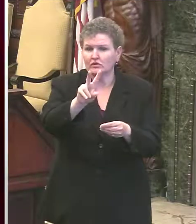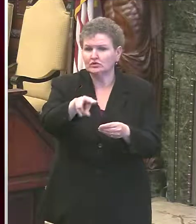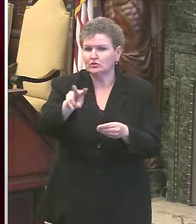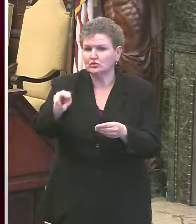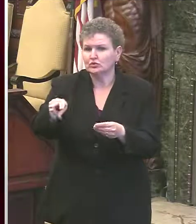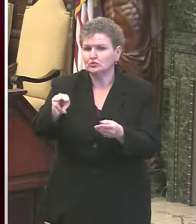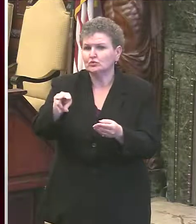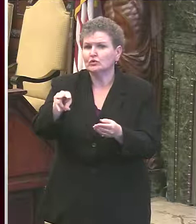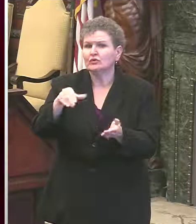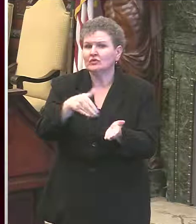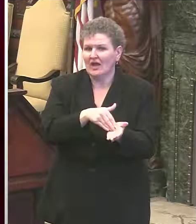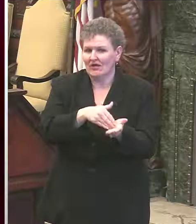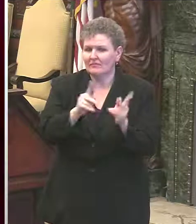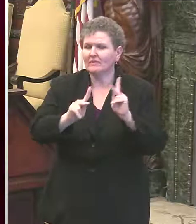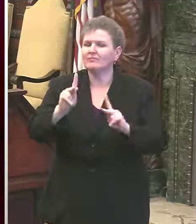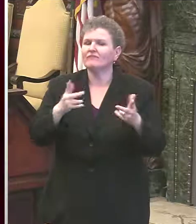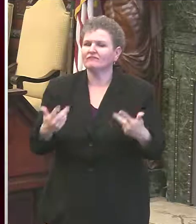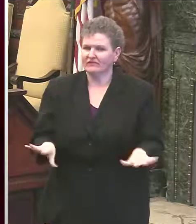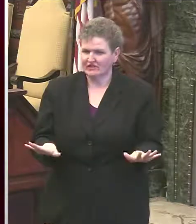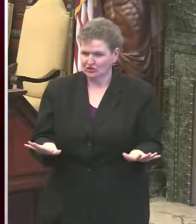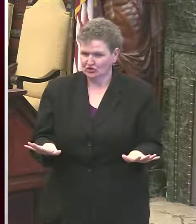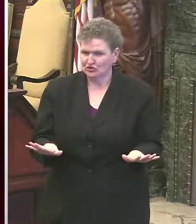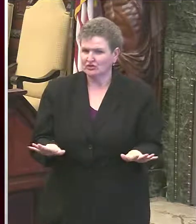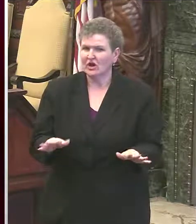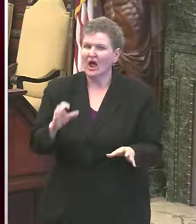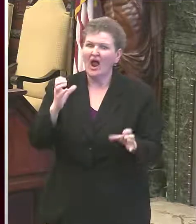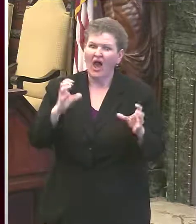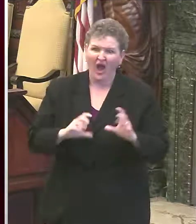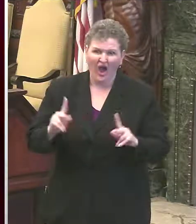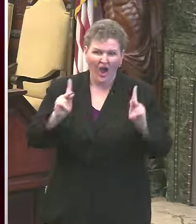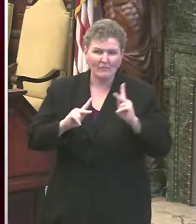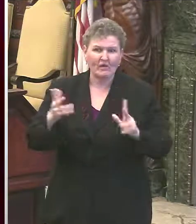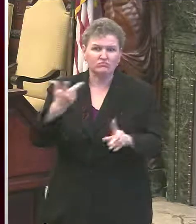very large number of people vaccinated in a short time at that site.